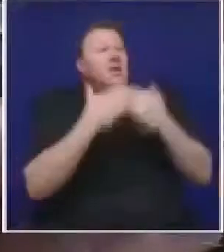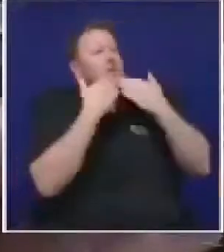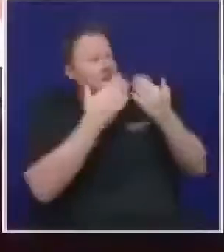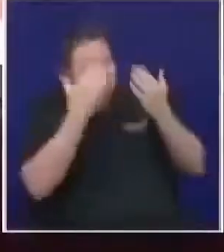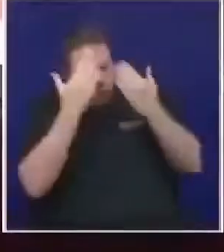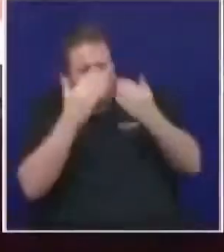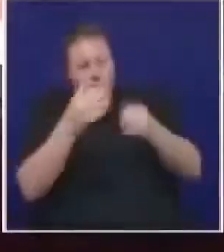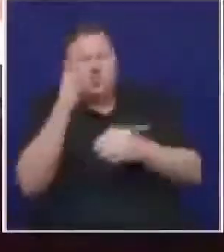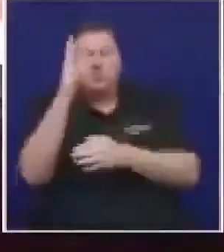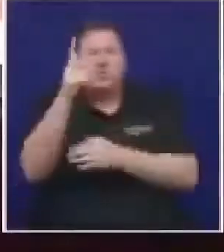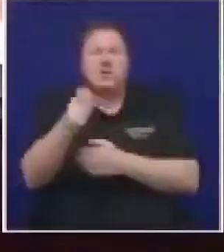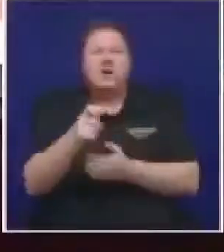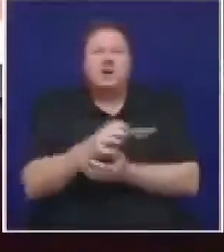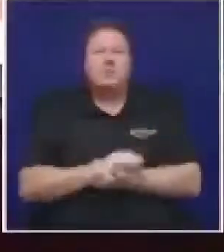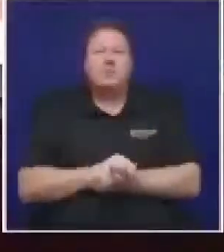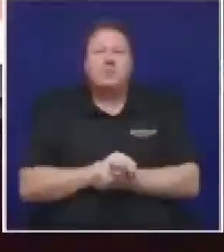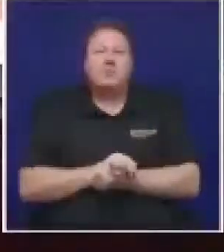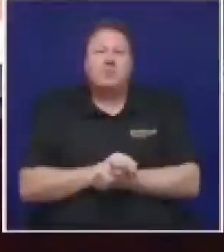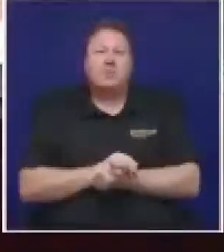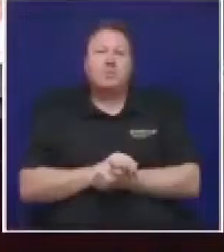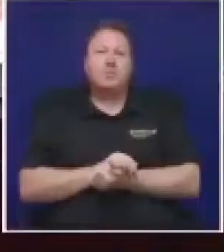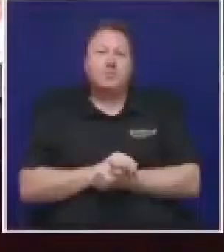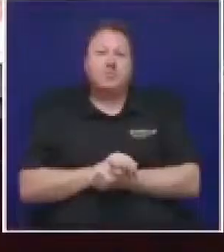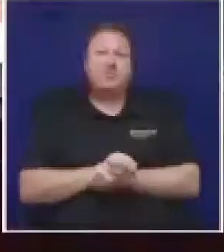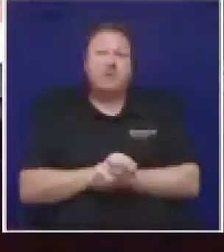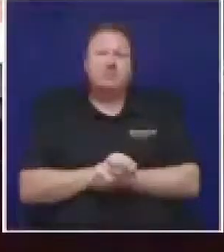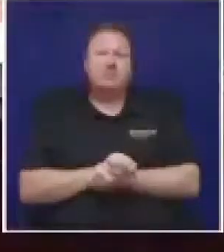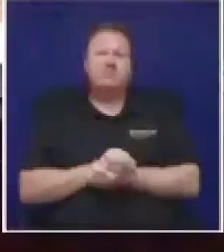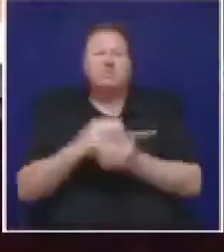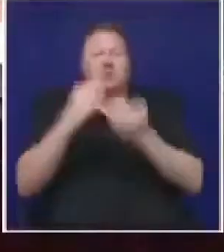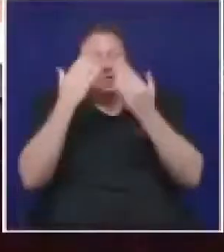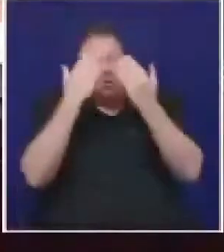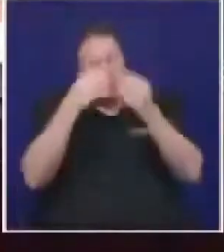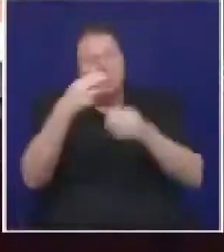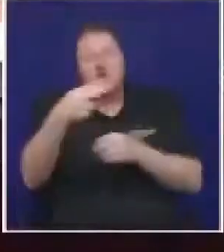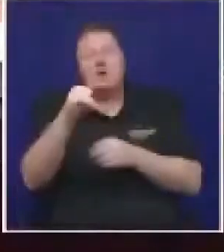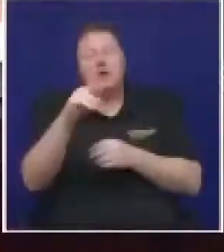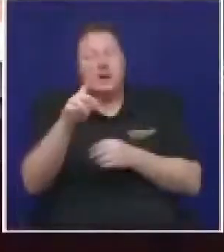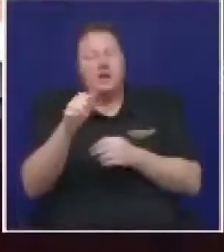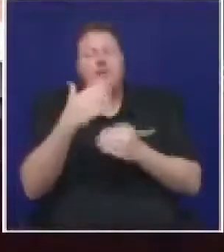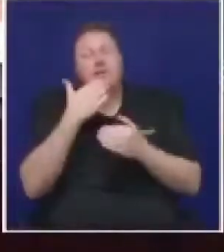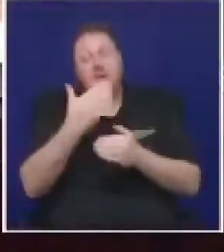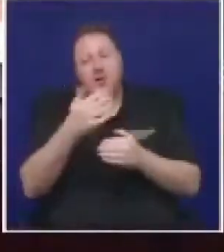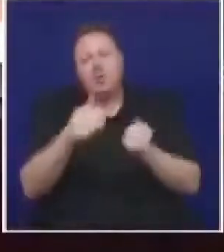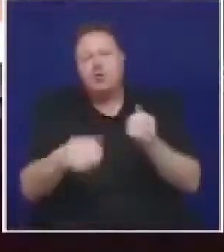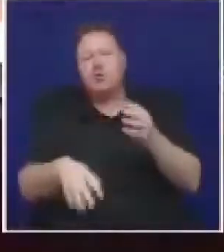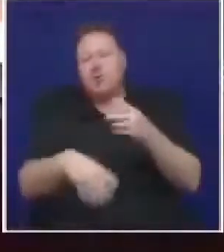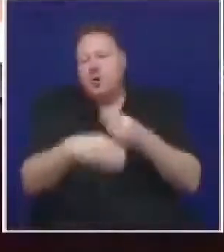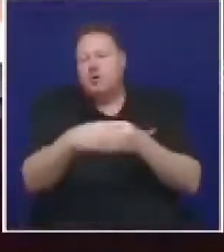Speaker. Thank you very much, Honorable Khadebe, for the follow-up question.